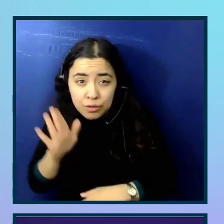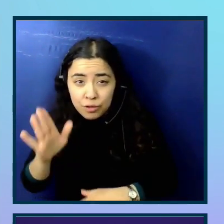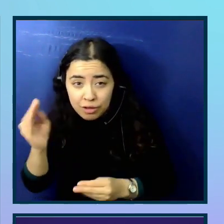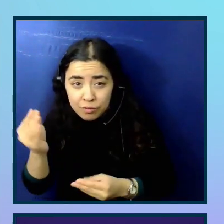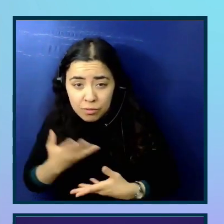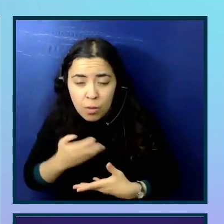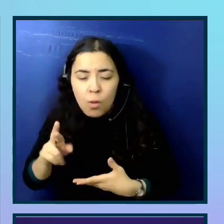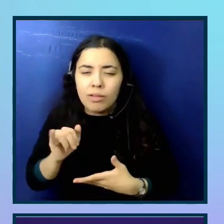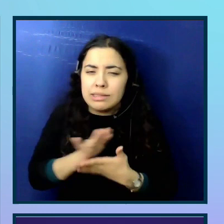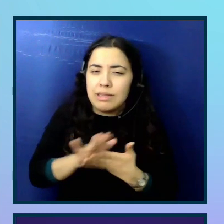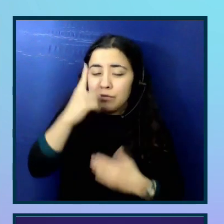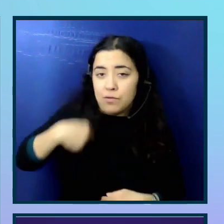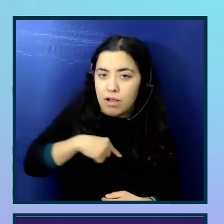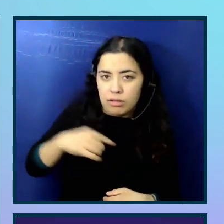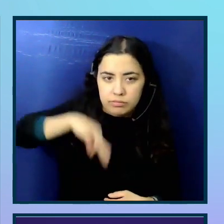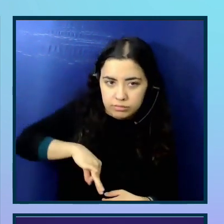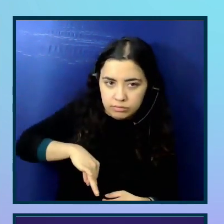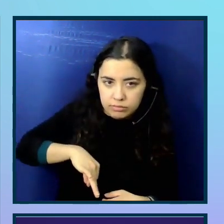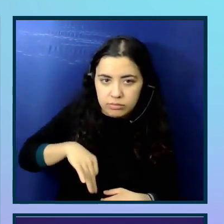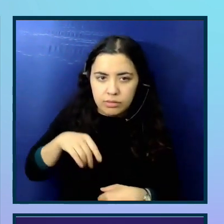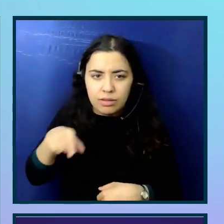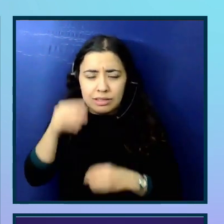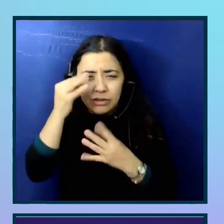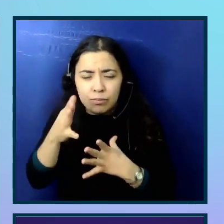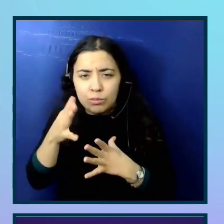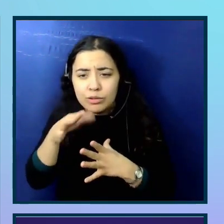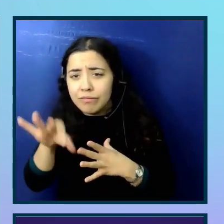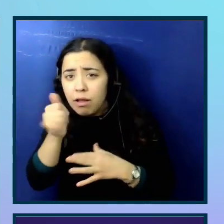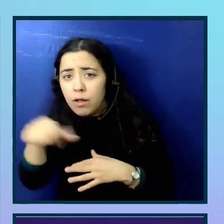this information live elsewhere? In a lot of UXR that we did,